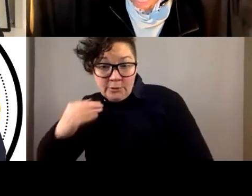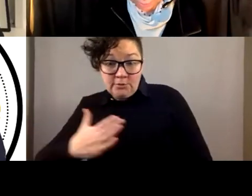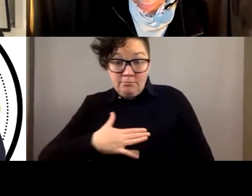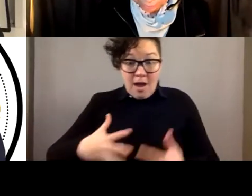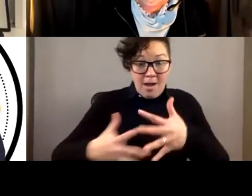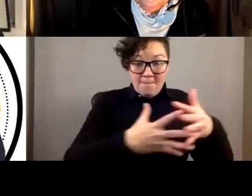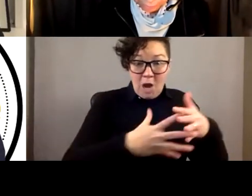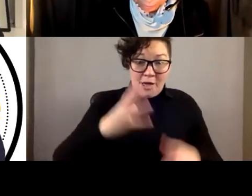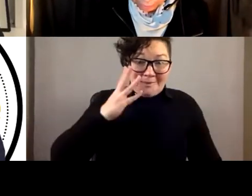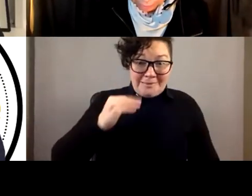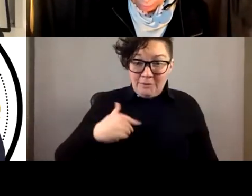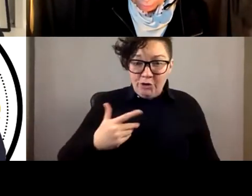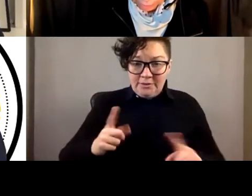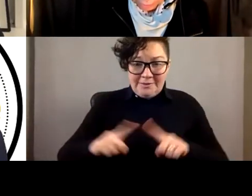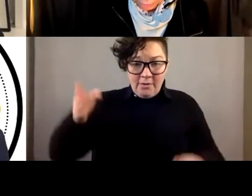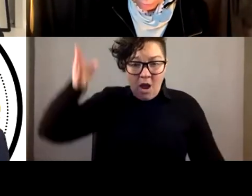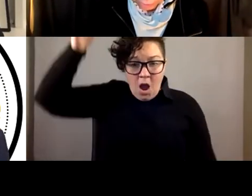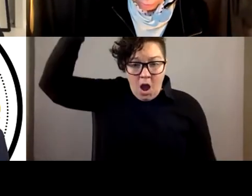on that table.